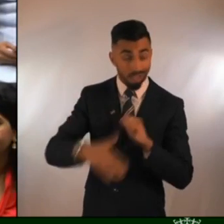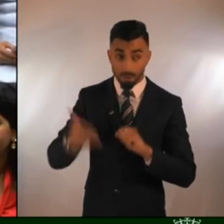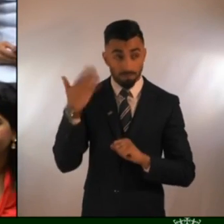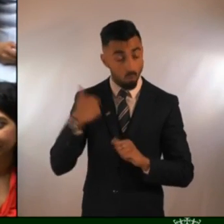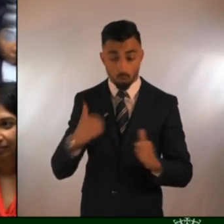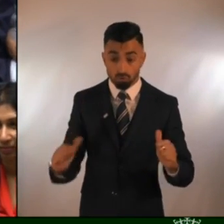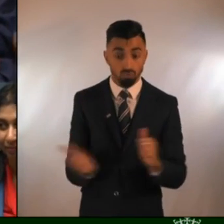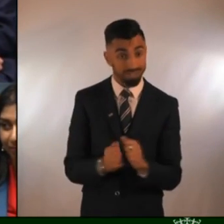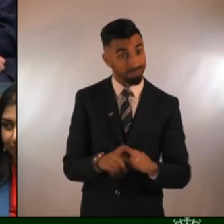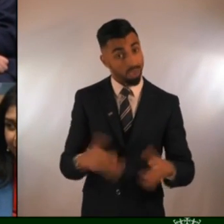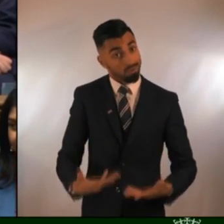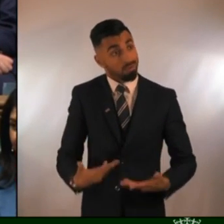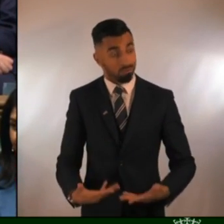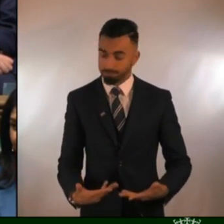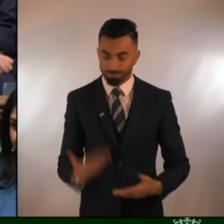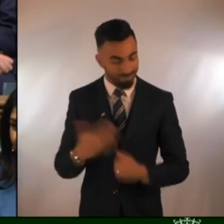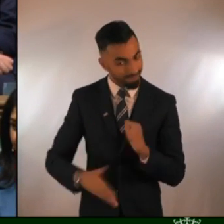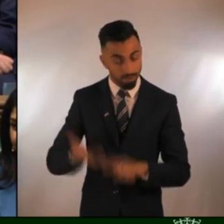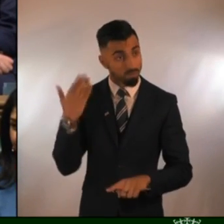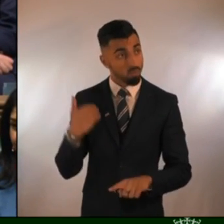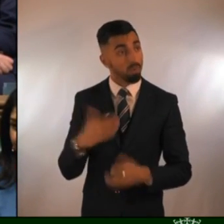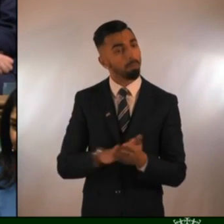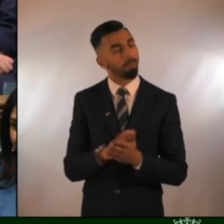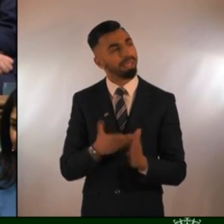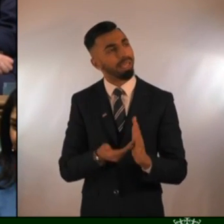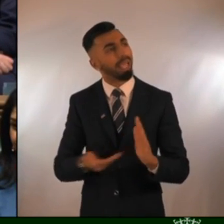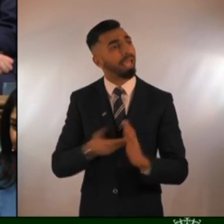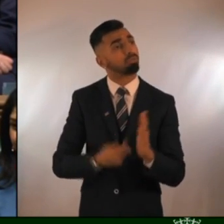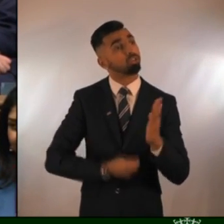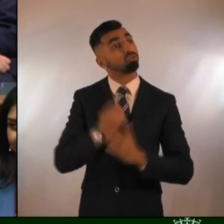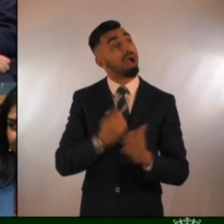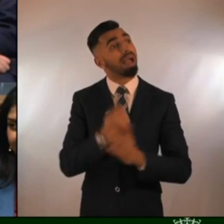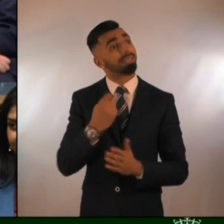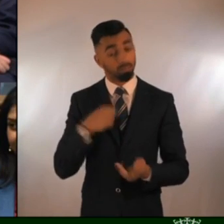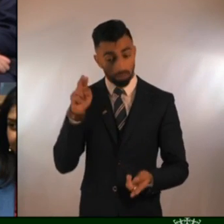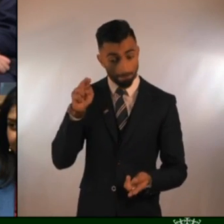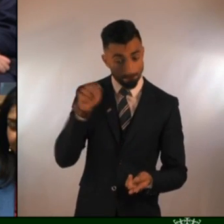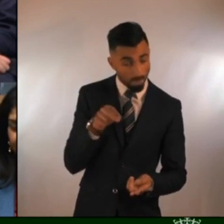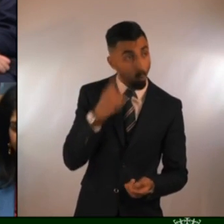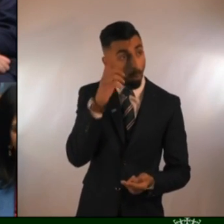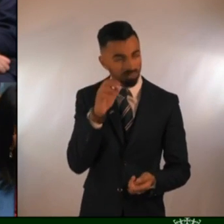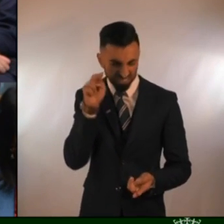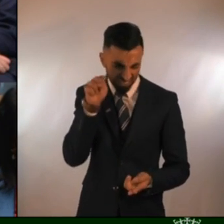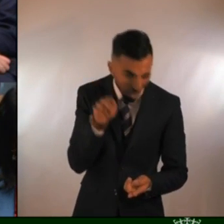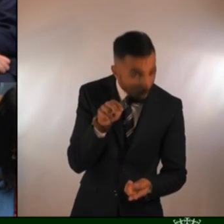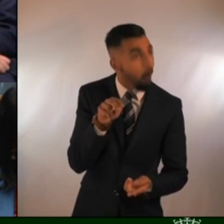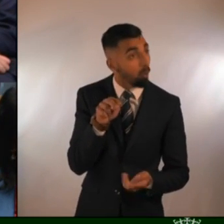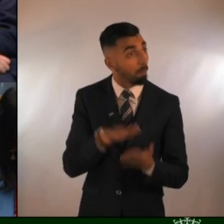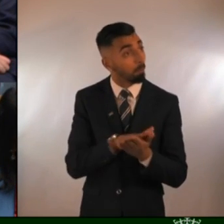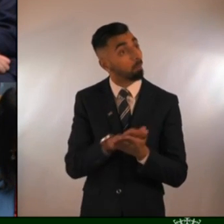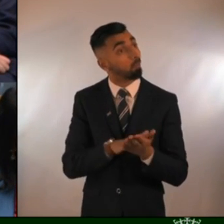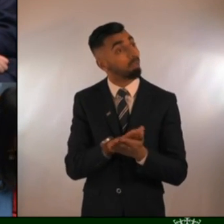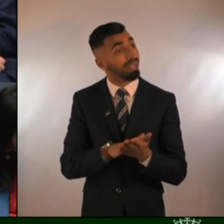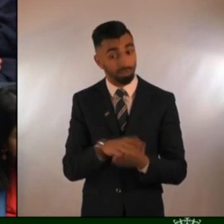in their communities, I'm cutting interest rates on lending for social housing by 1 percentage point, making available more than £1 billion